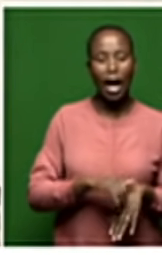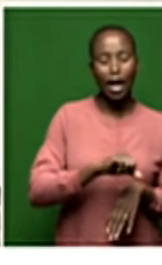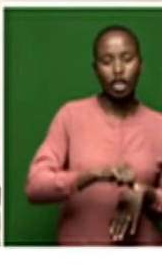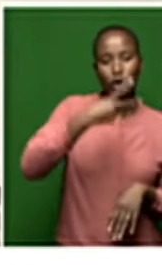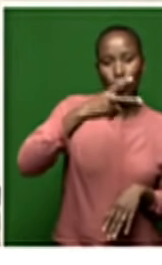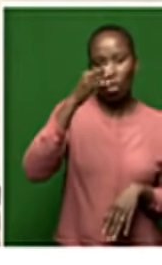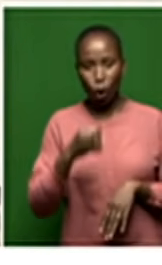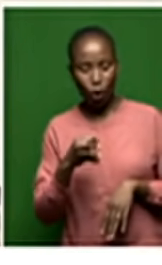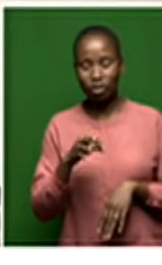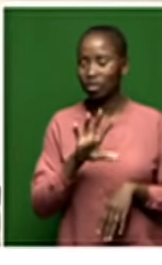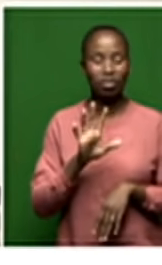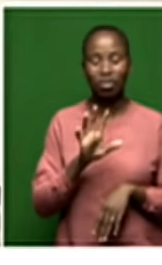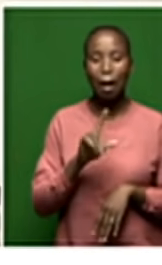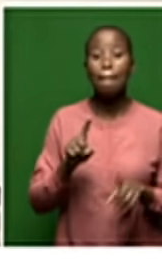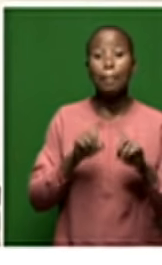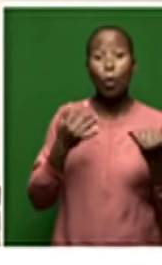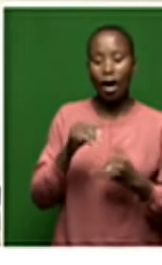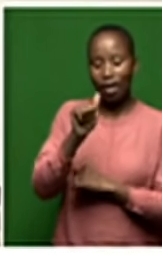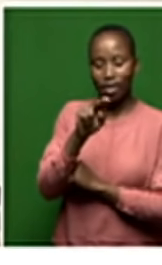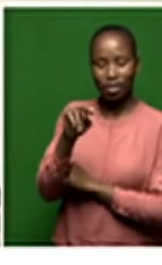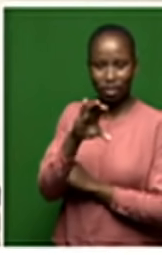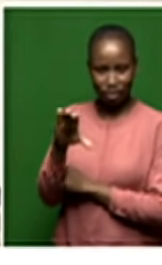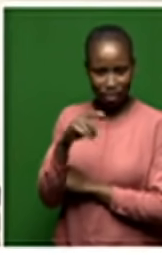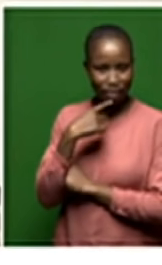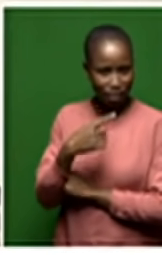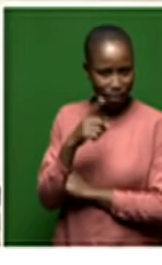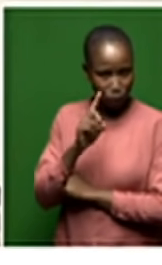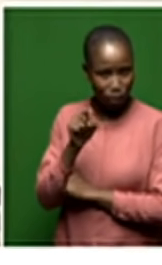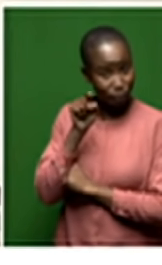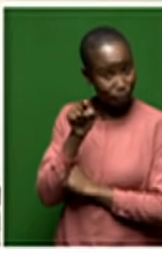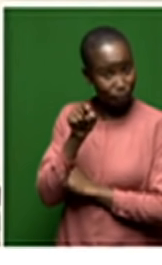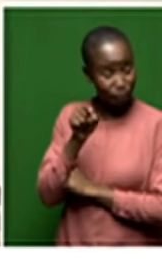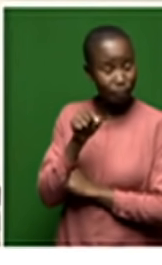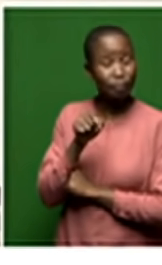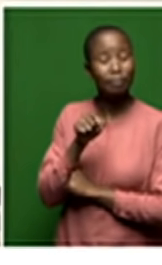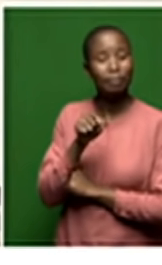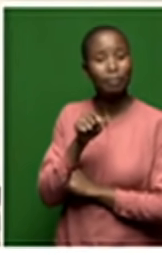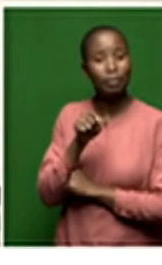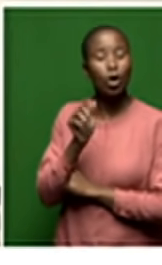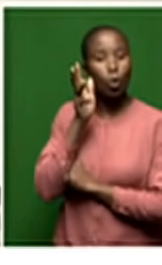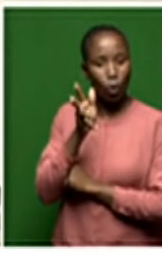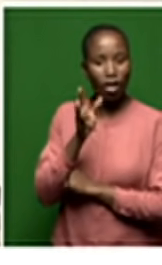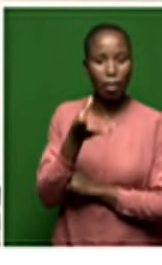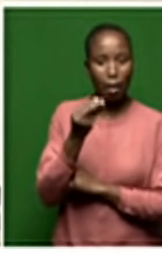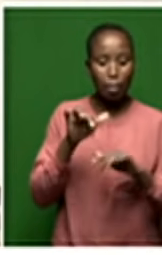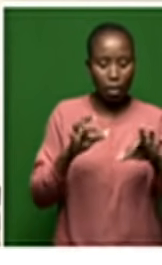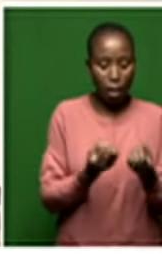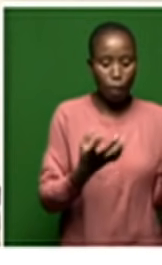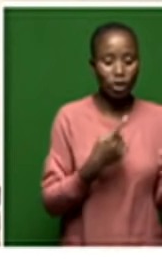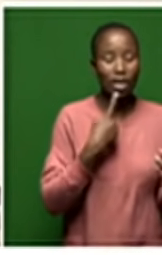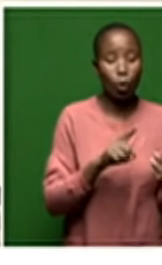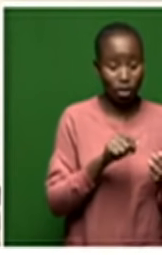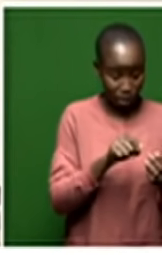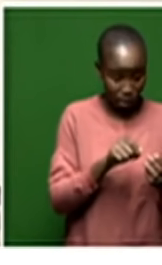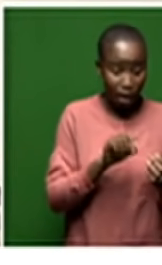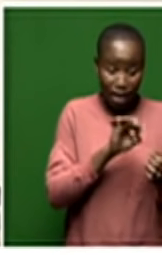which the ANC has. And the ANC is saying it's going to get this a simple majority and amend Section